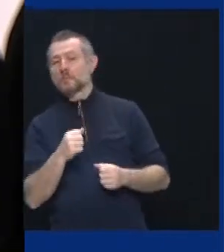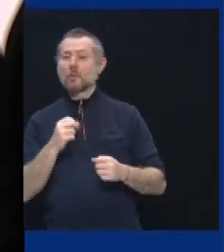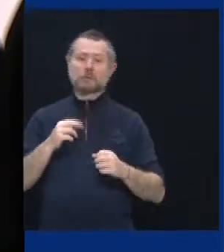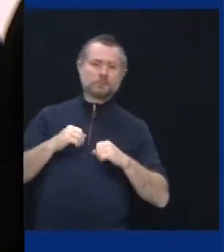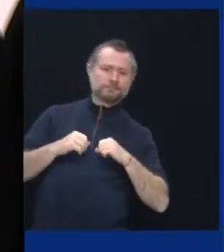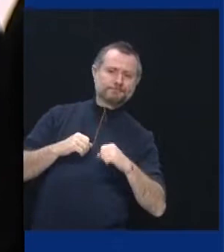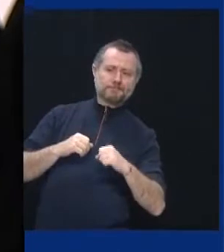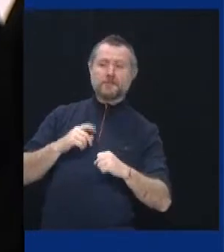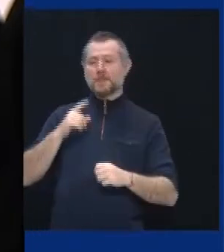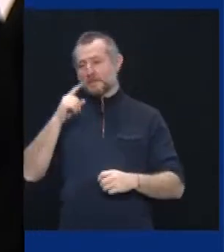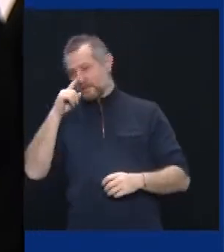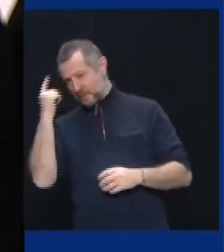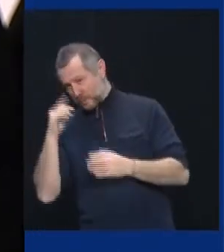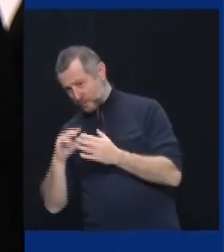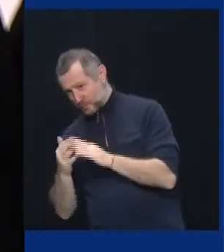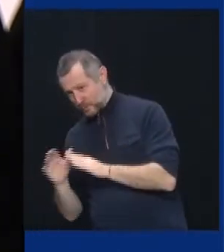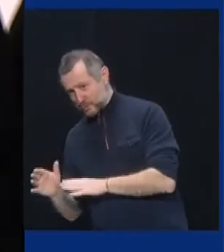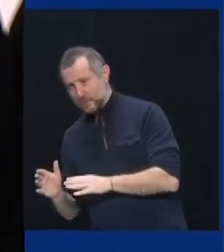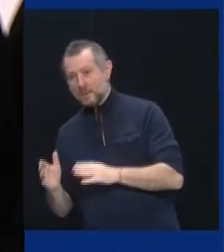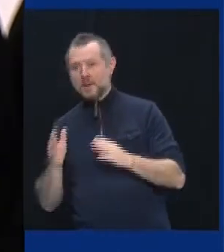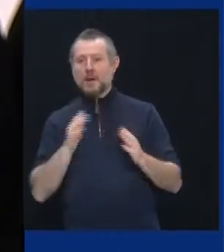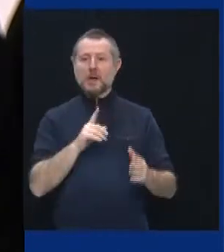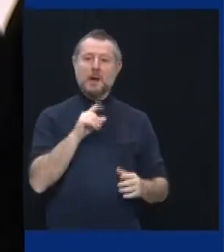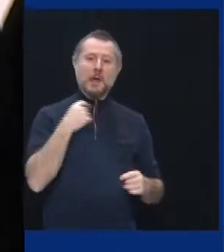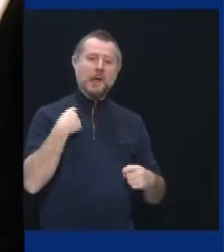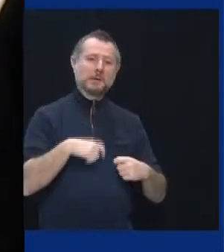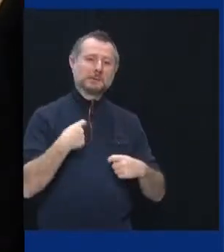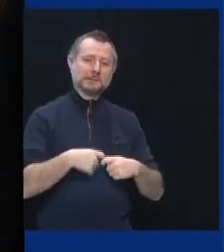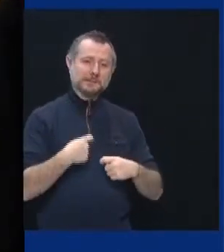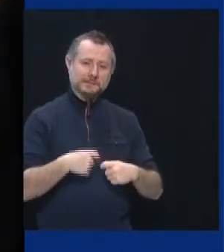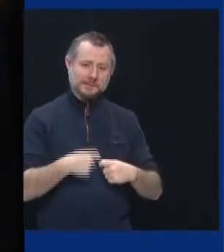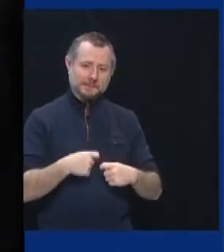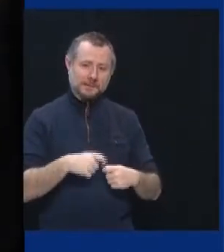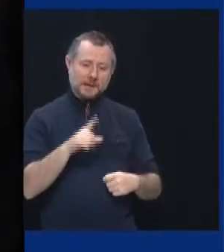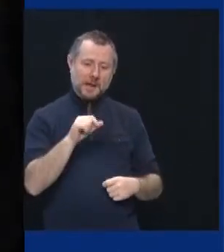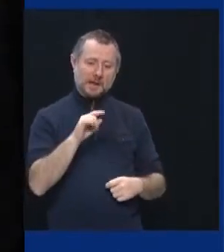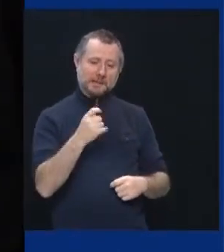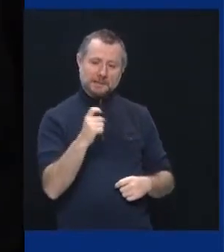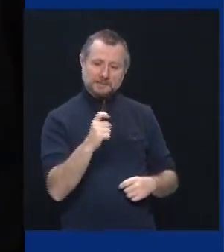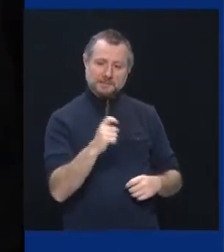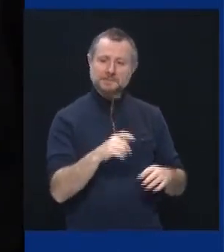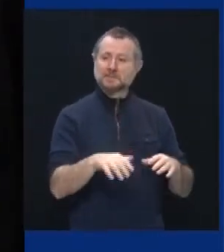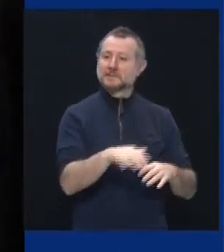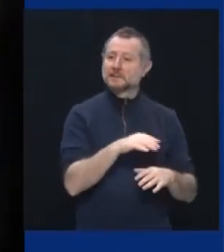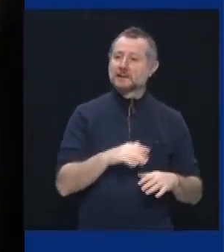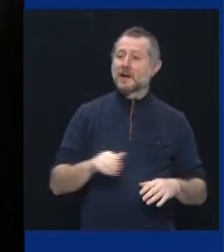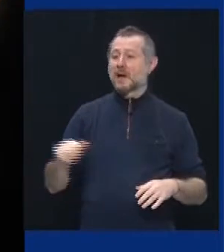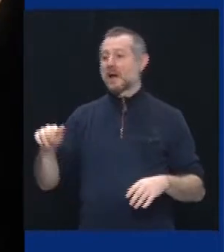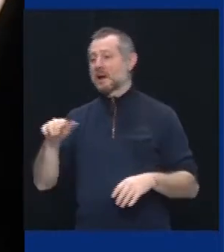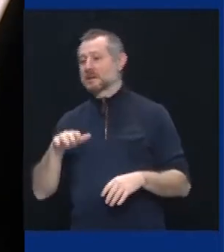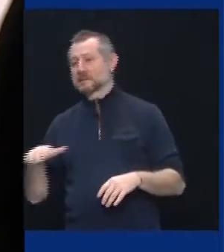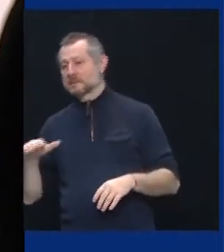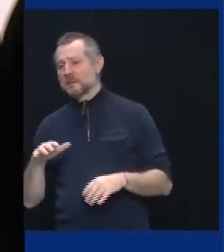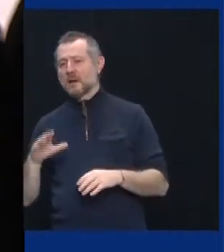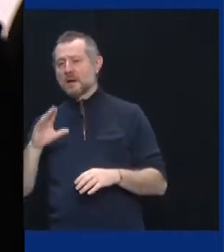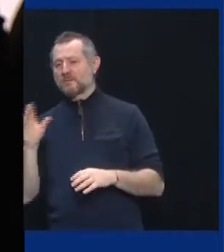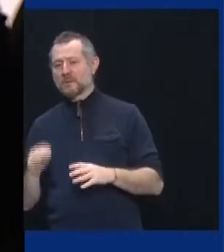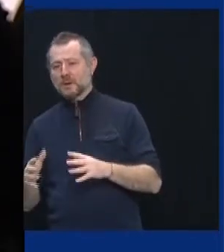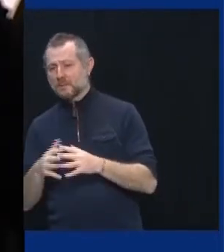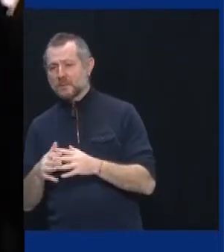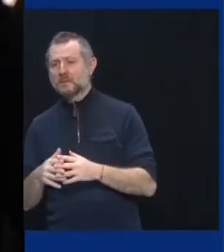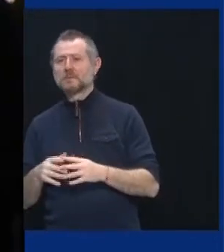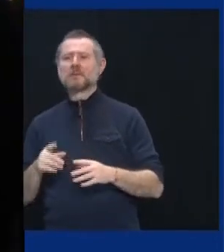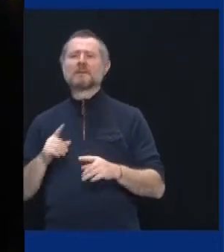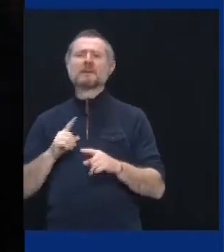community, and in the Asian American community. Let me tell you what we found.